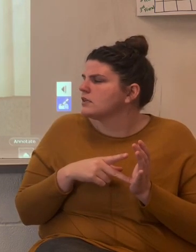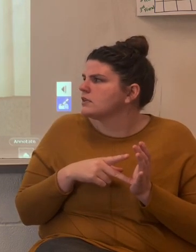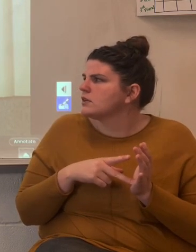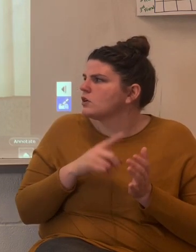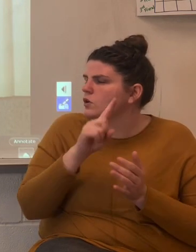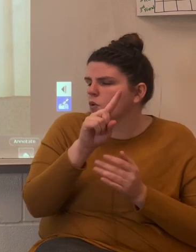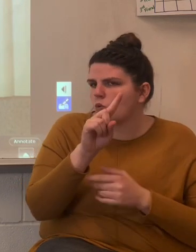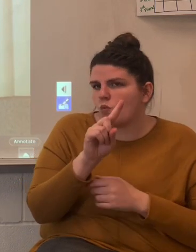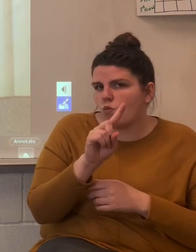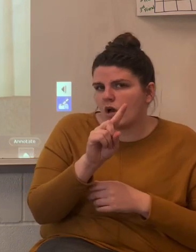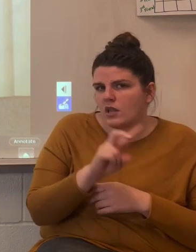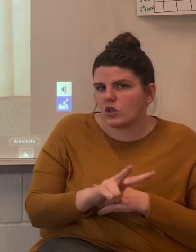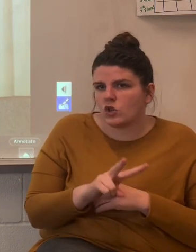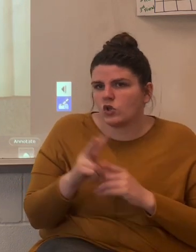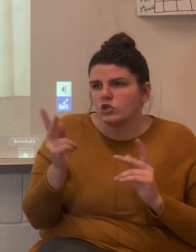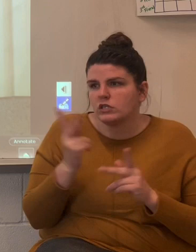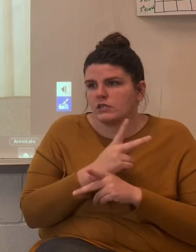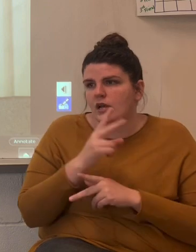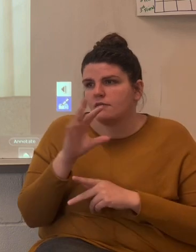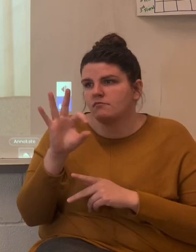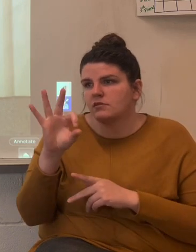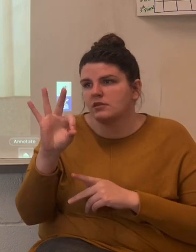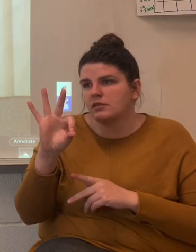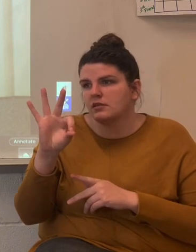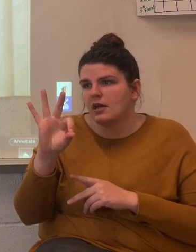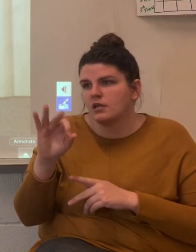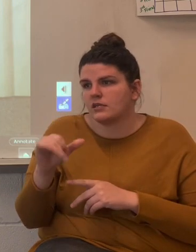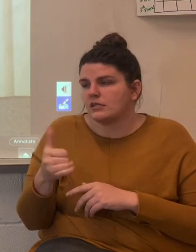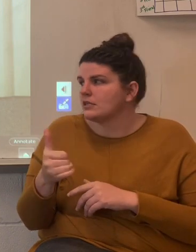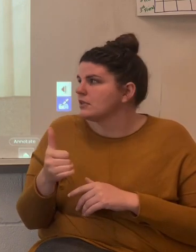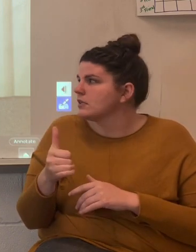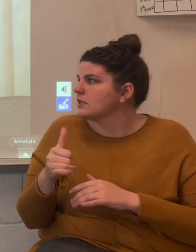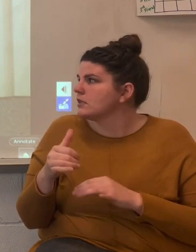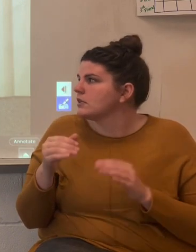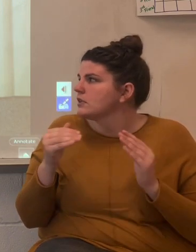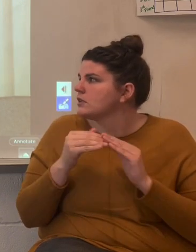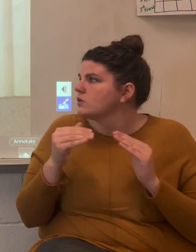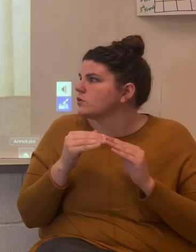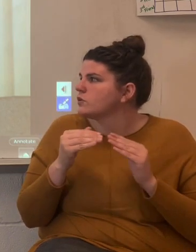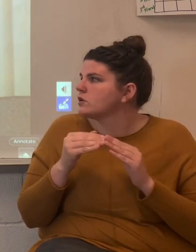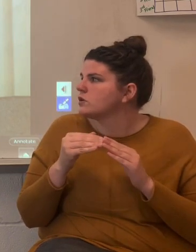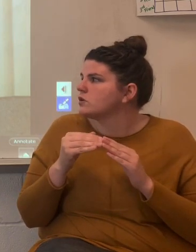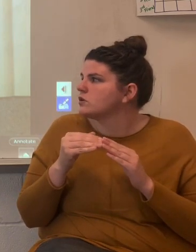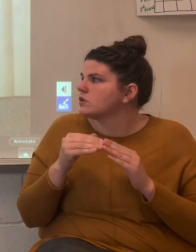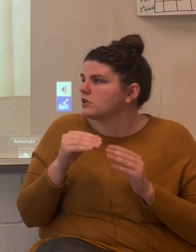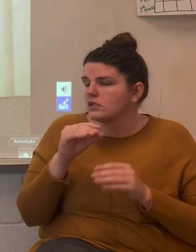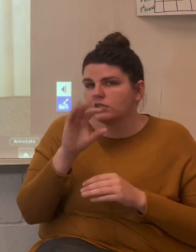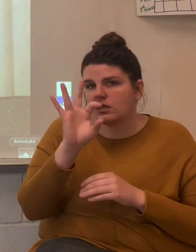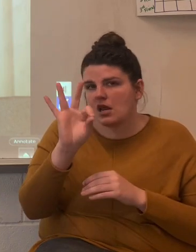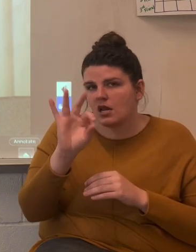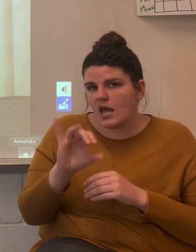1/3 times 9/10. You end up with 9/30,